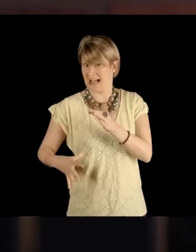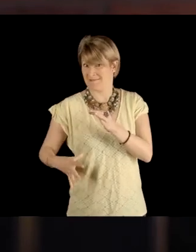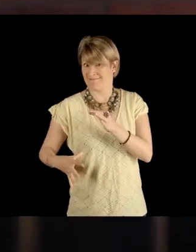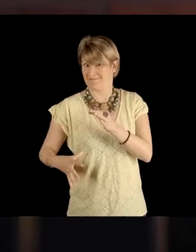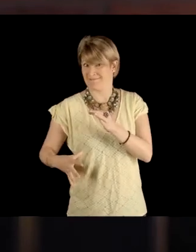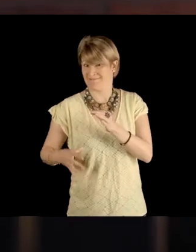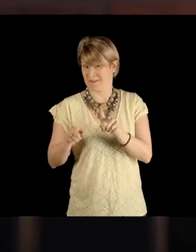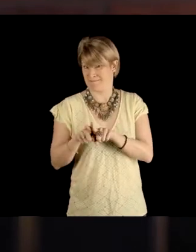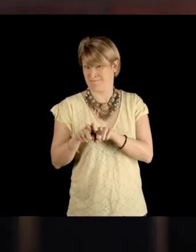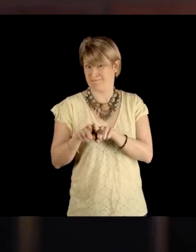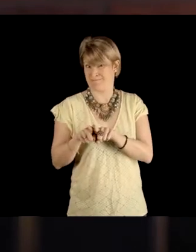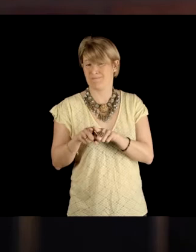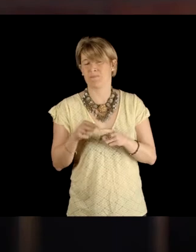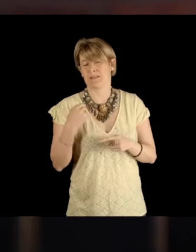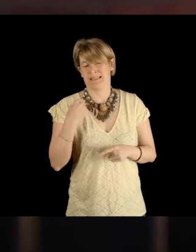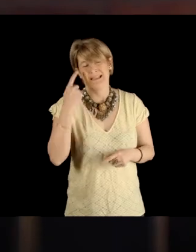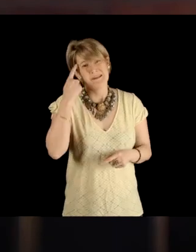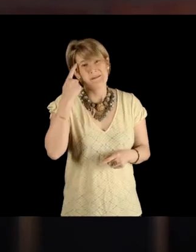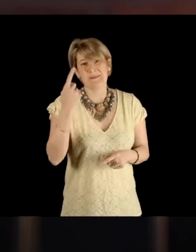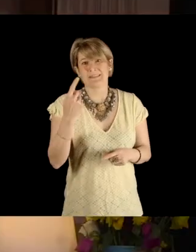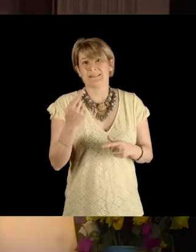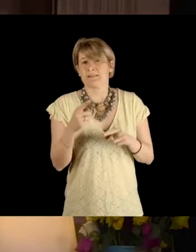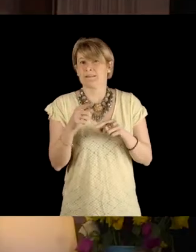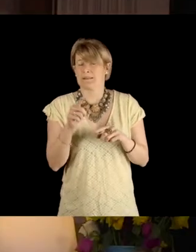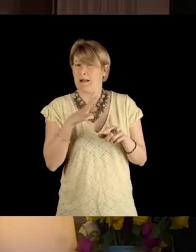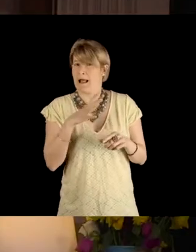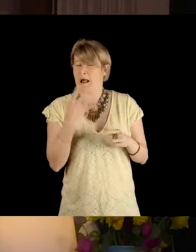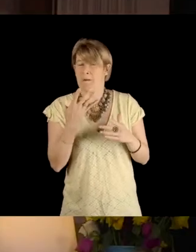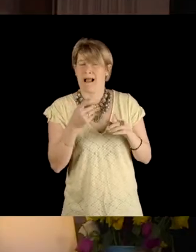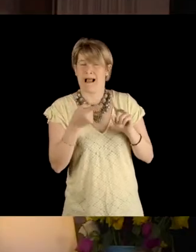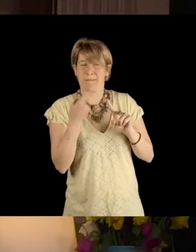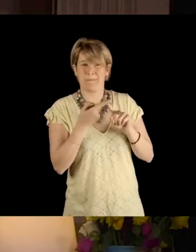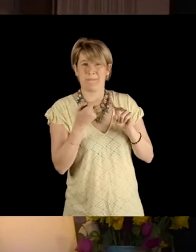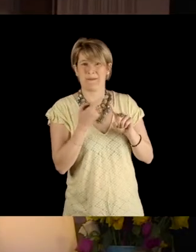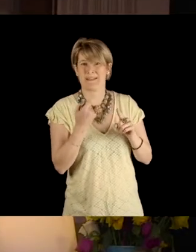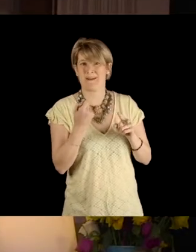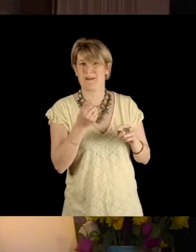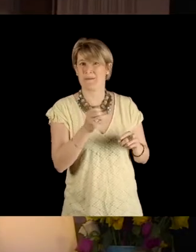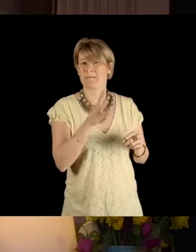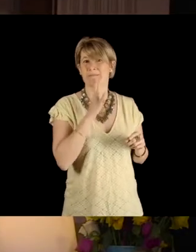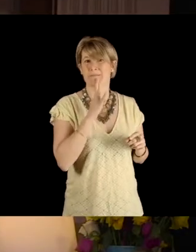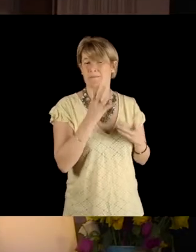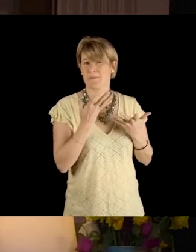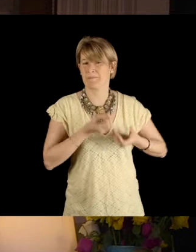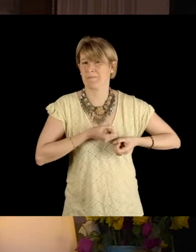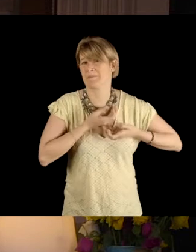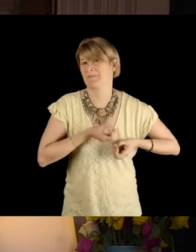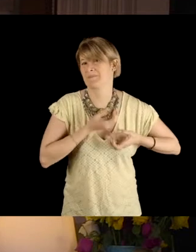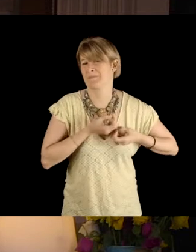is cleaning? What is it that we are trying to clean? Let us try to first understand the difference between